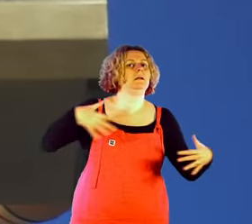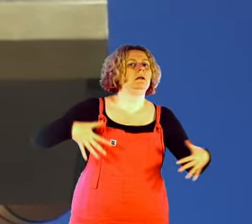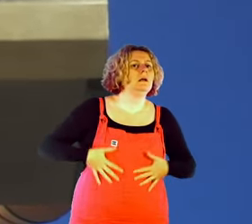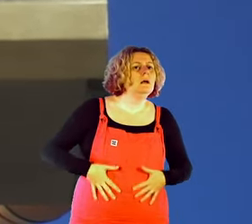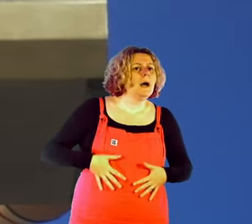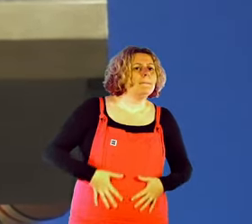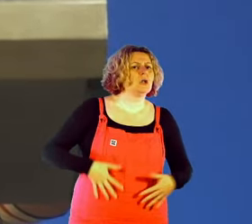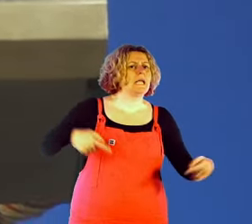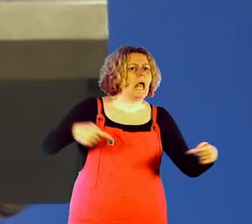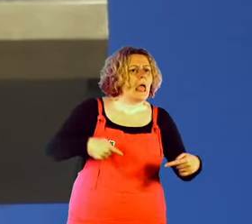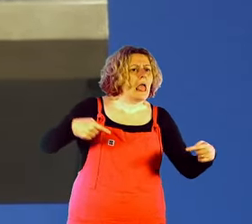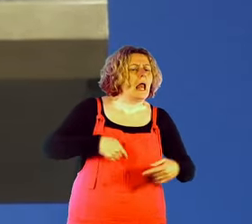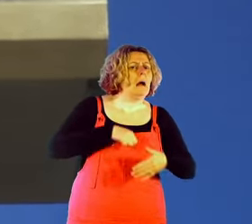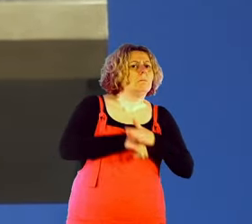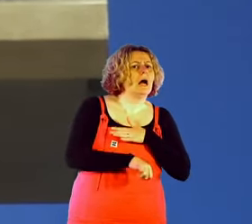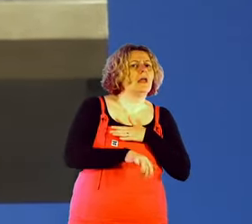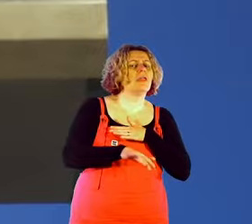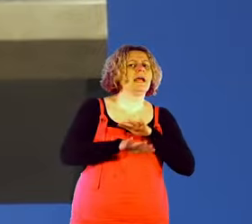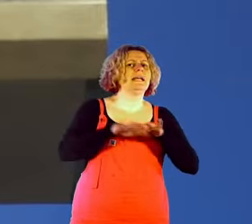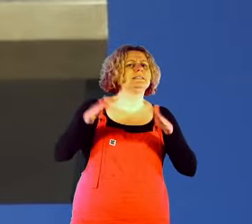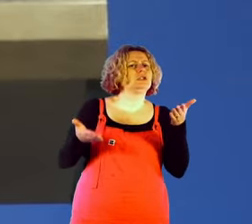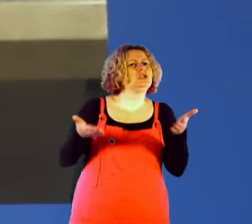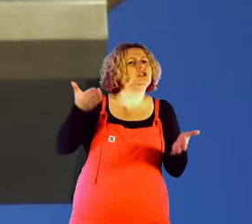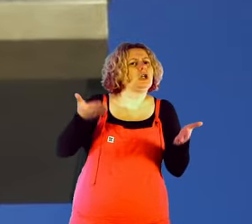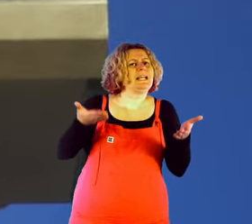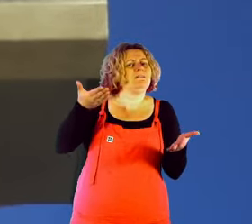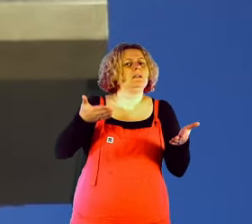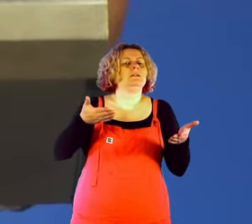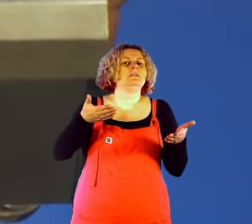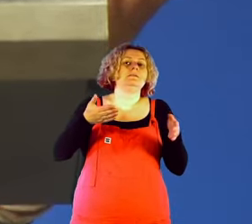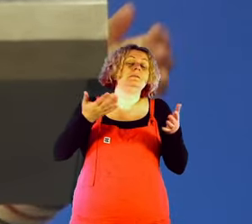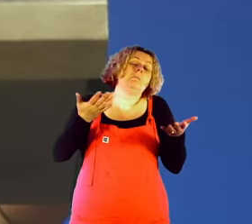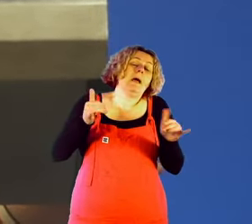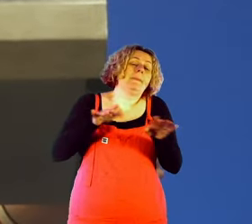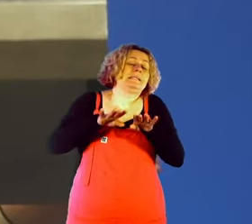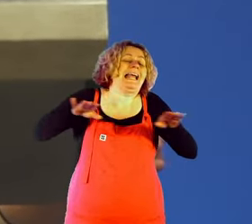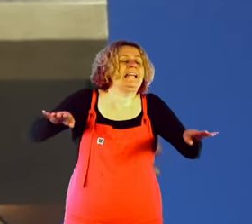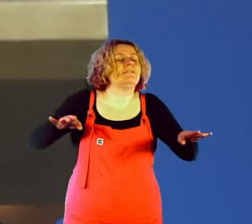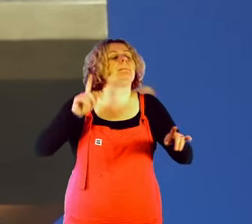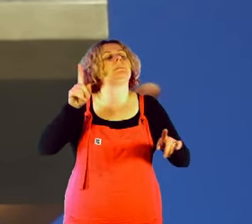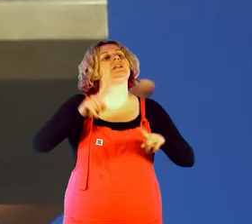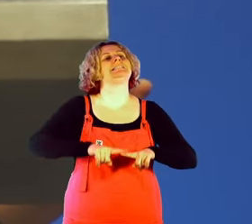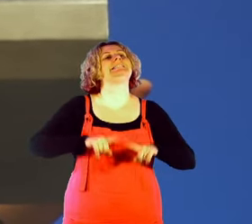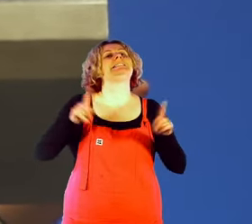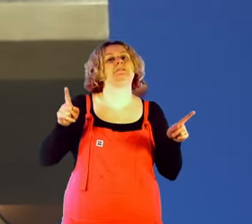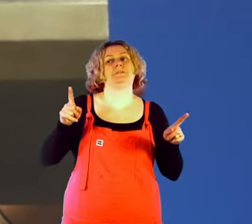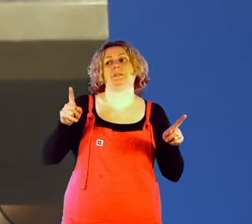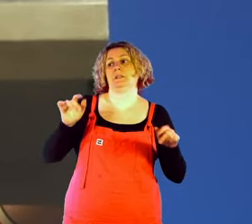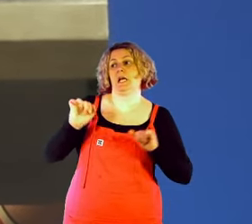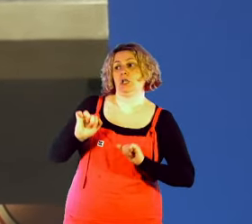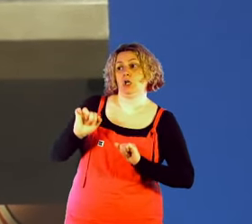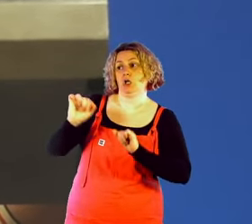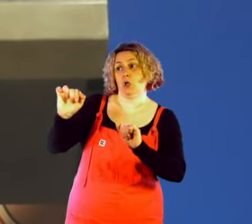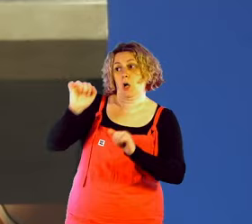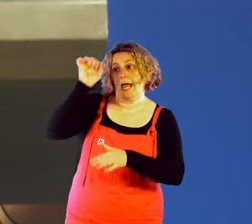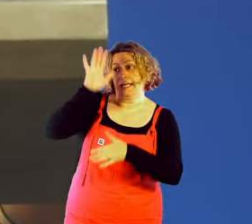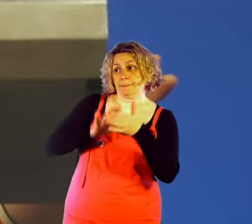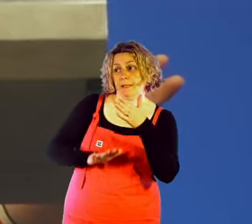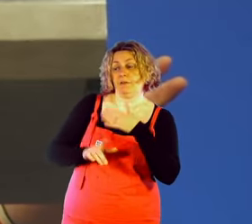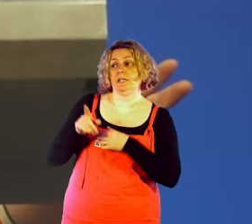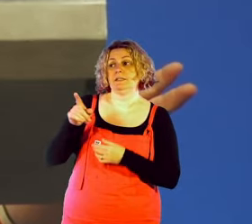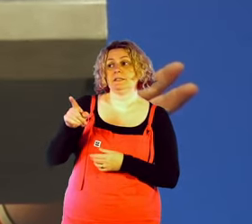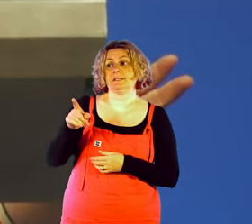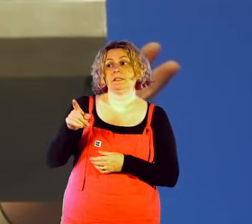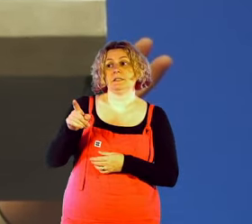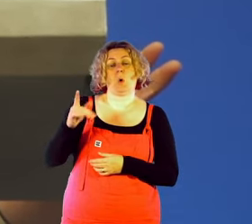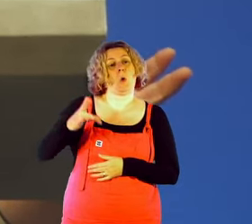not completely uneven, it is different. And your experience of living